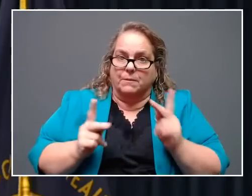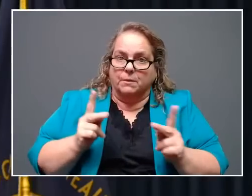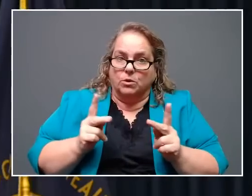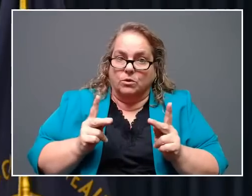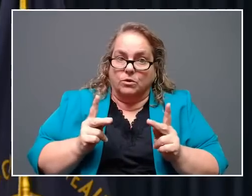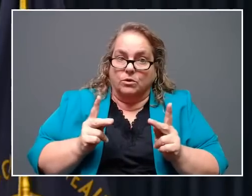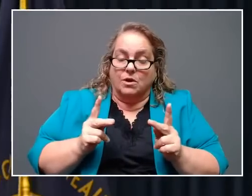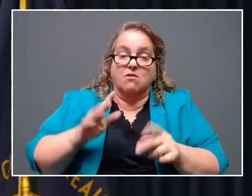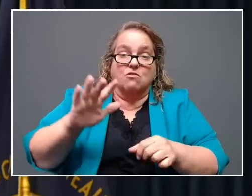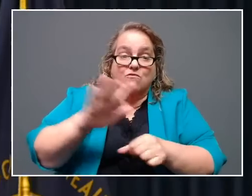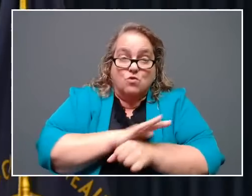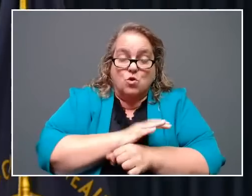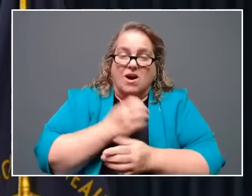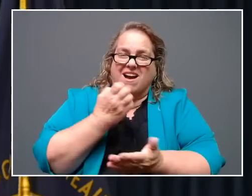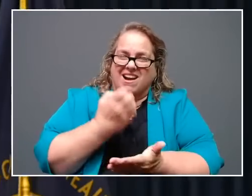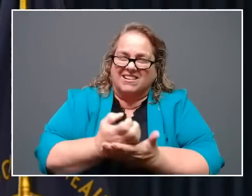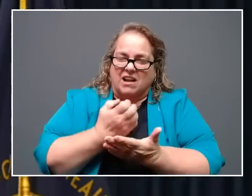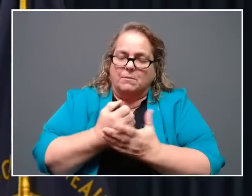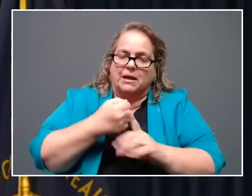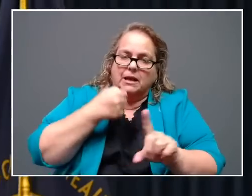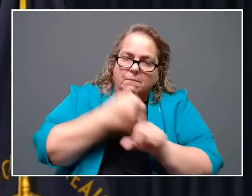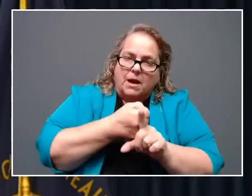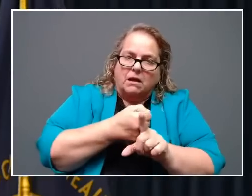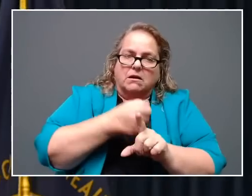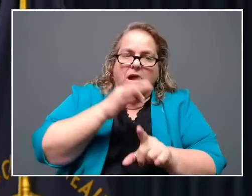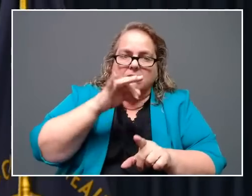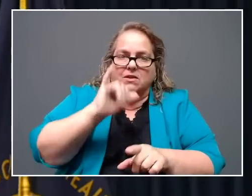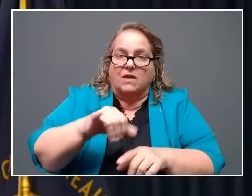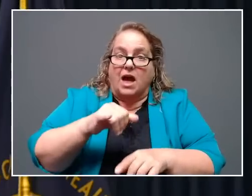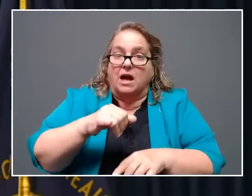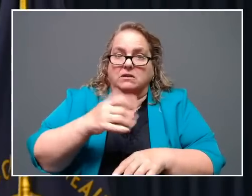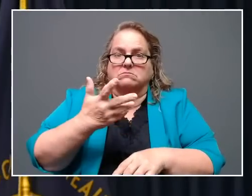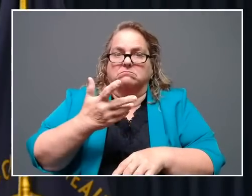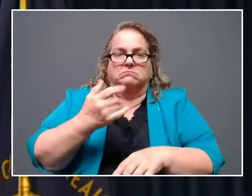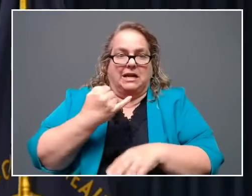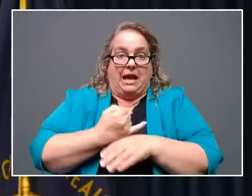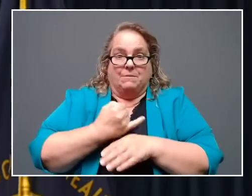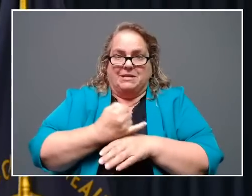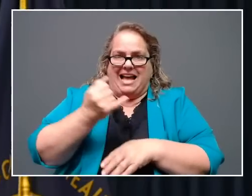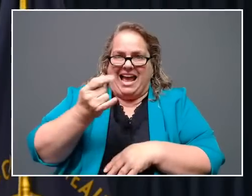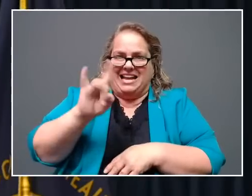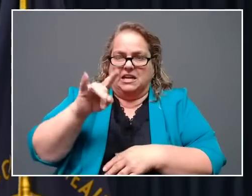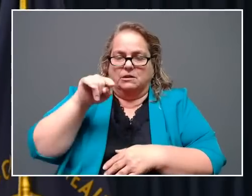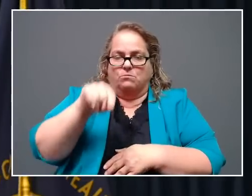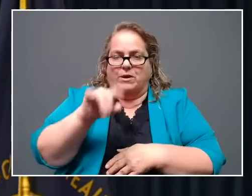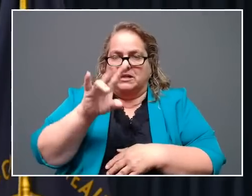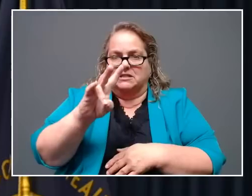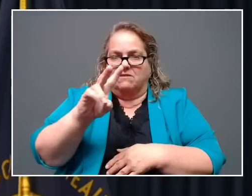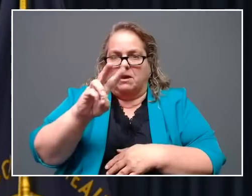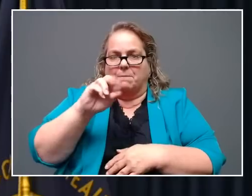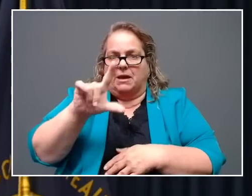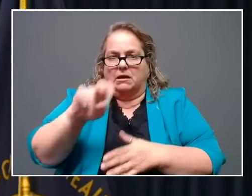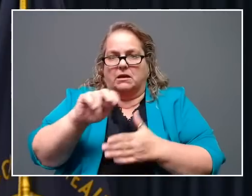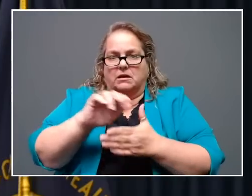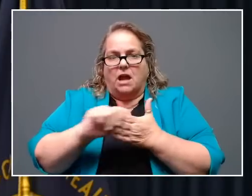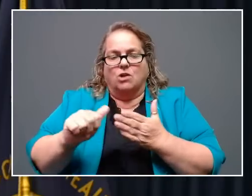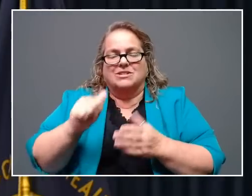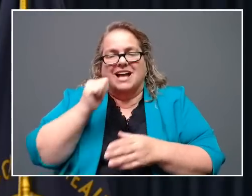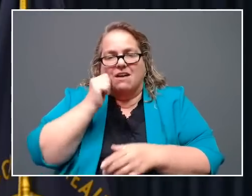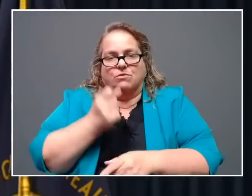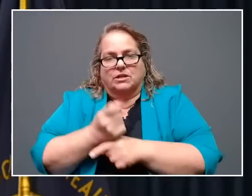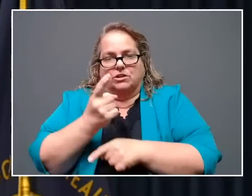economic impact of this campus is going to be $18.7 million each and every year. And it's going to place more than